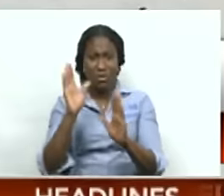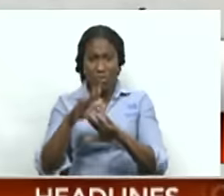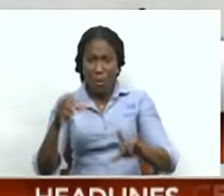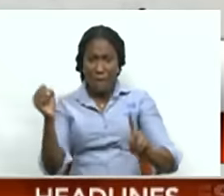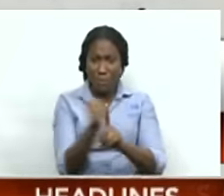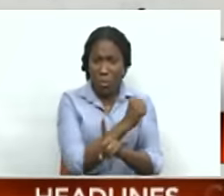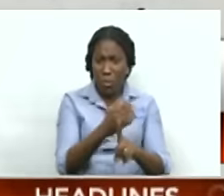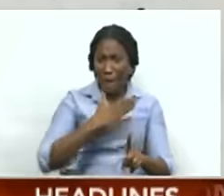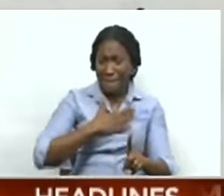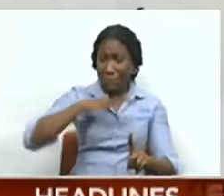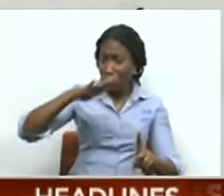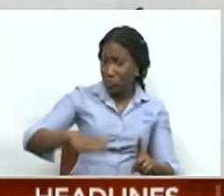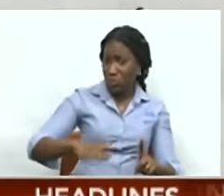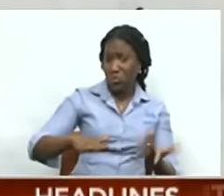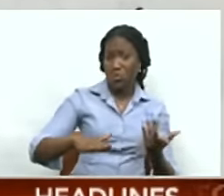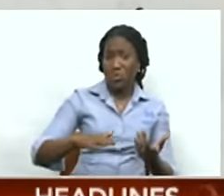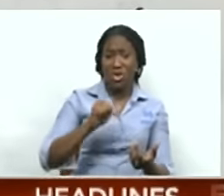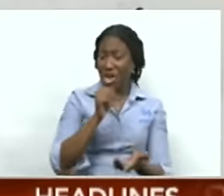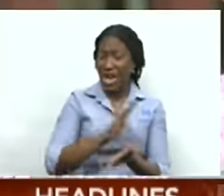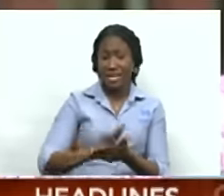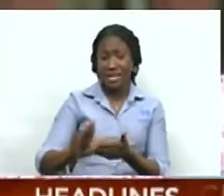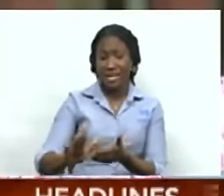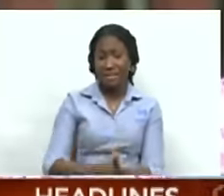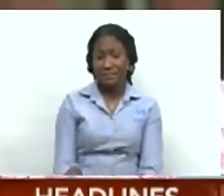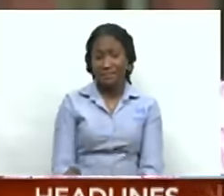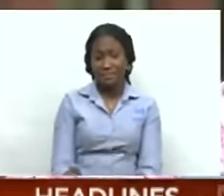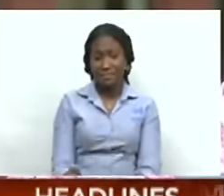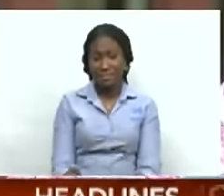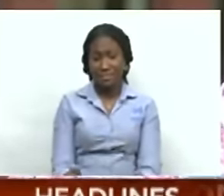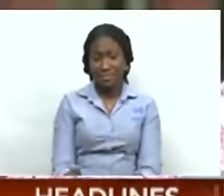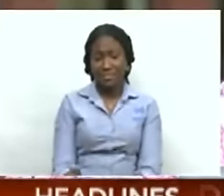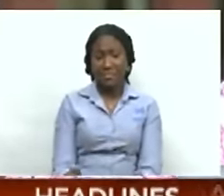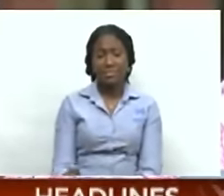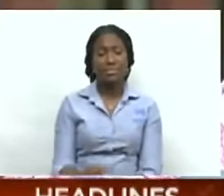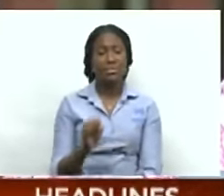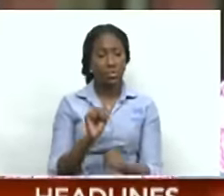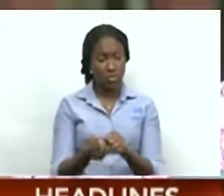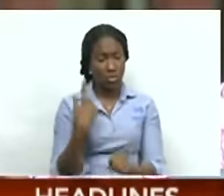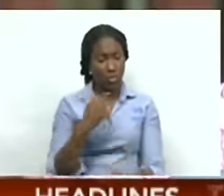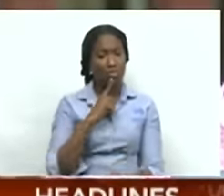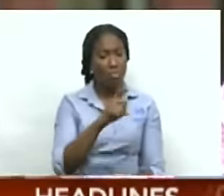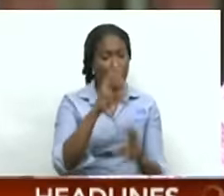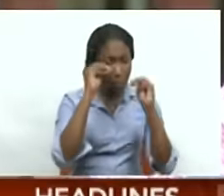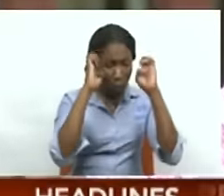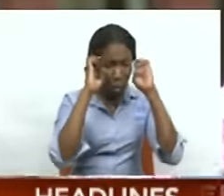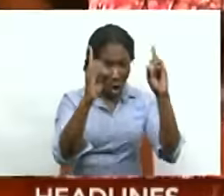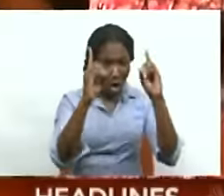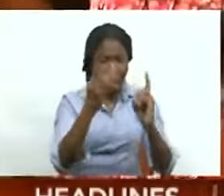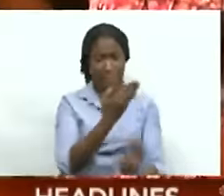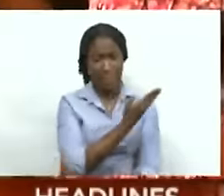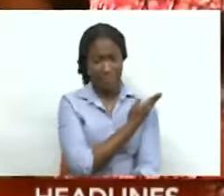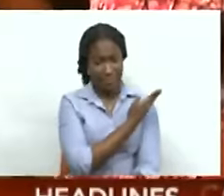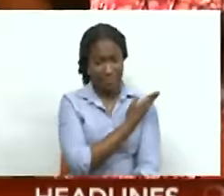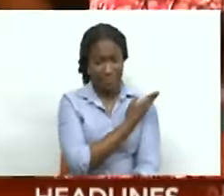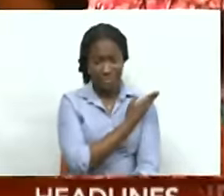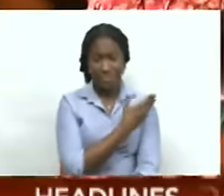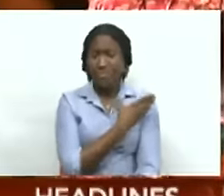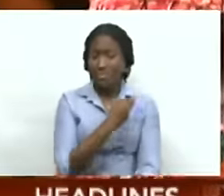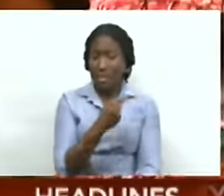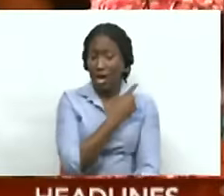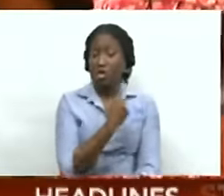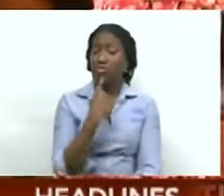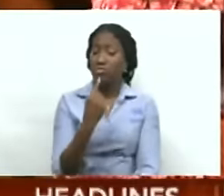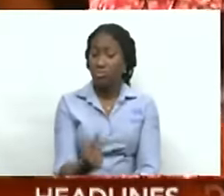It's not nice. Responding to the attack, Education Minister Dr. Nian Gadsby-Dolly told